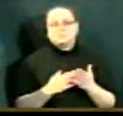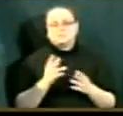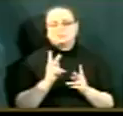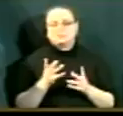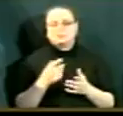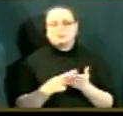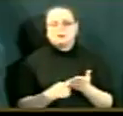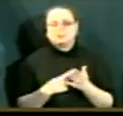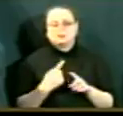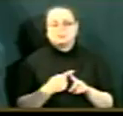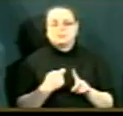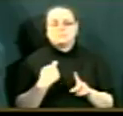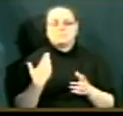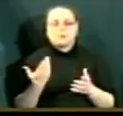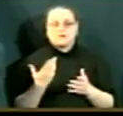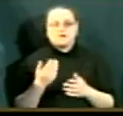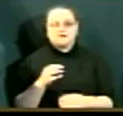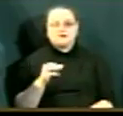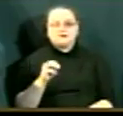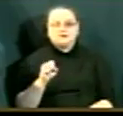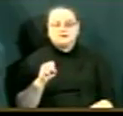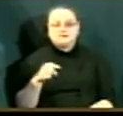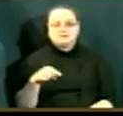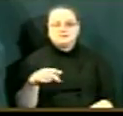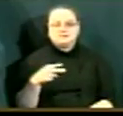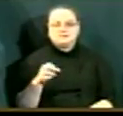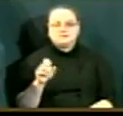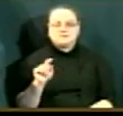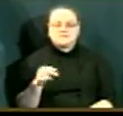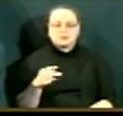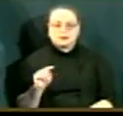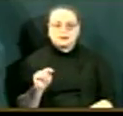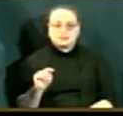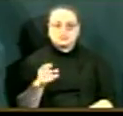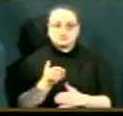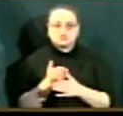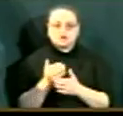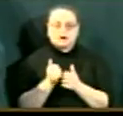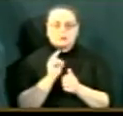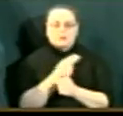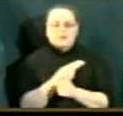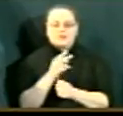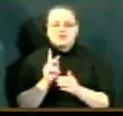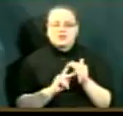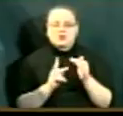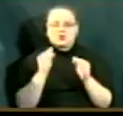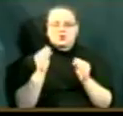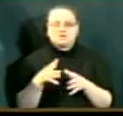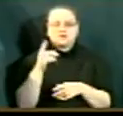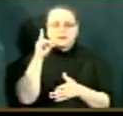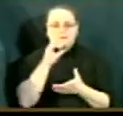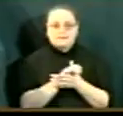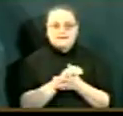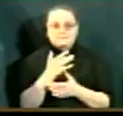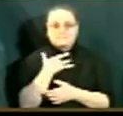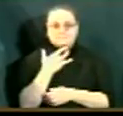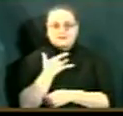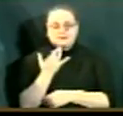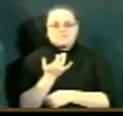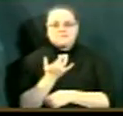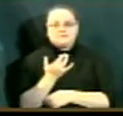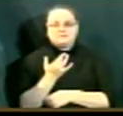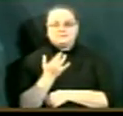but from what Ms. Patchett shared with us, the kindergarten teachers, I believe, feel